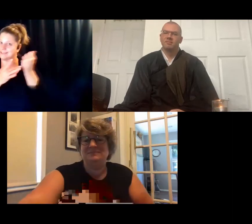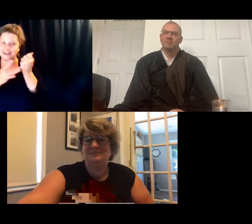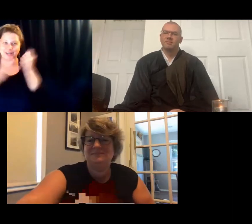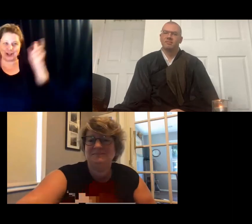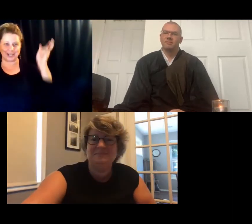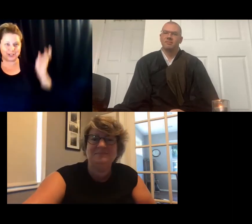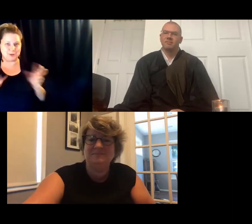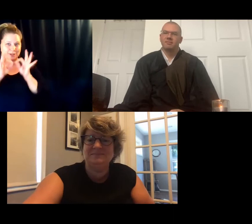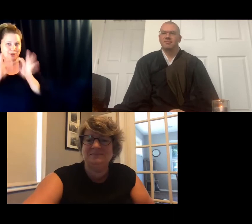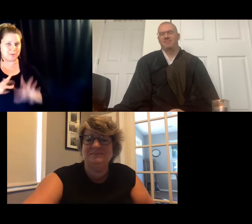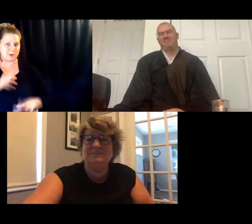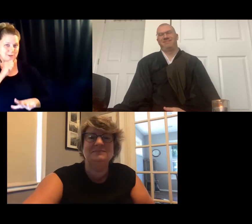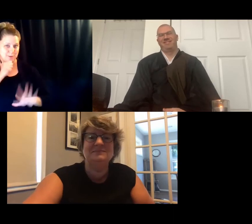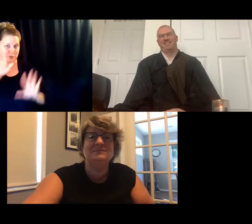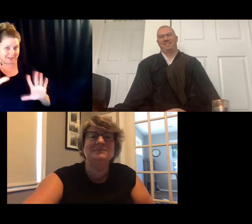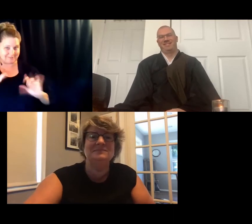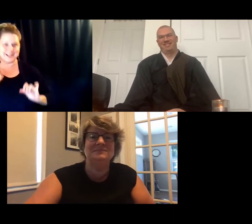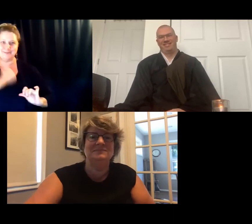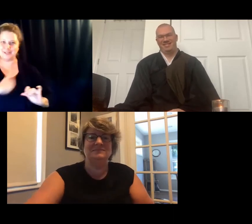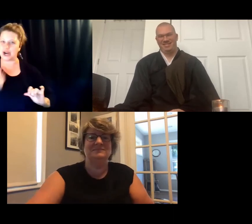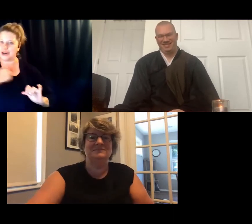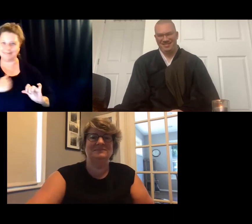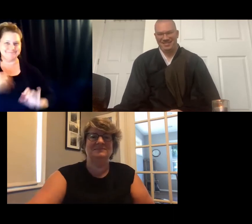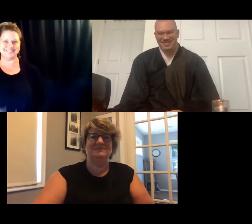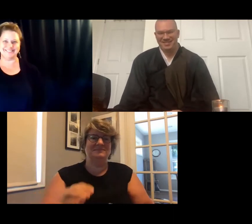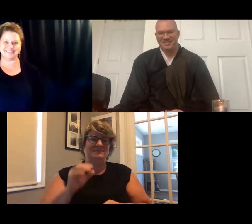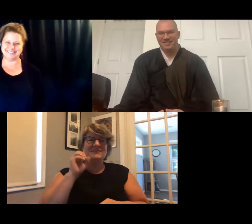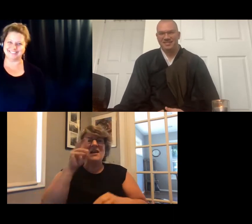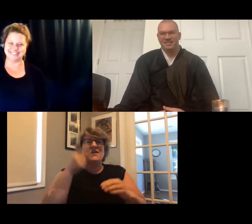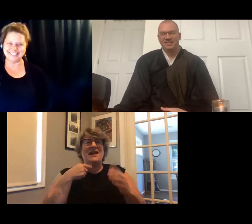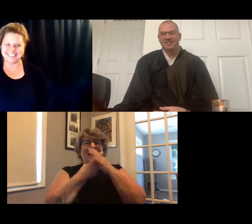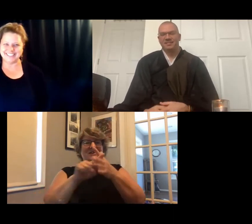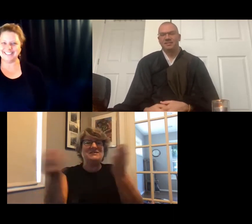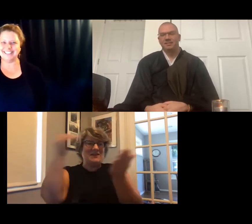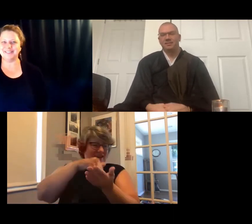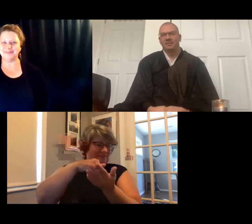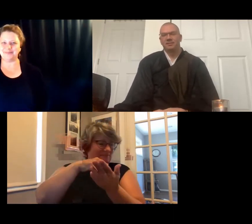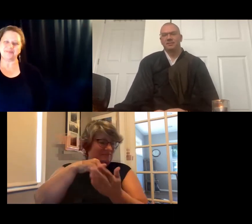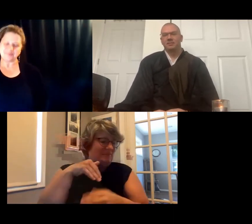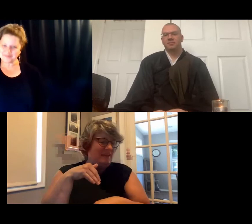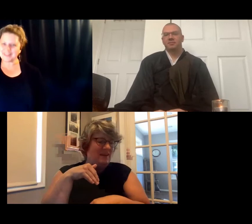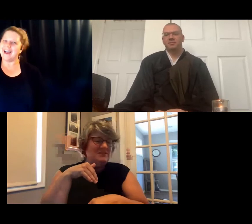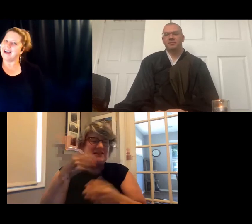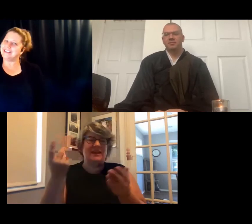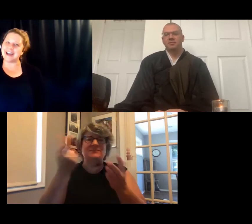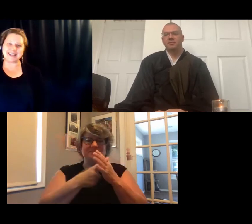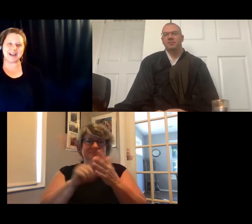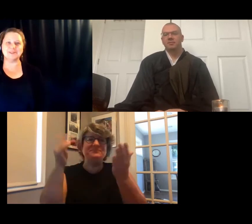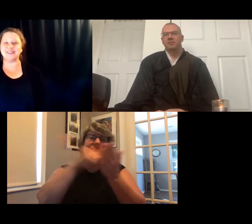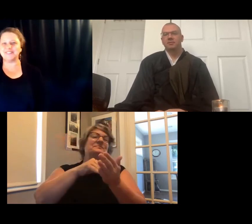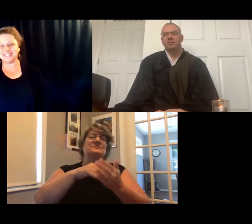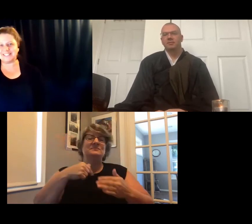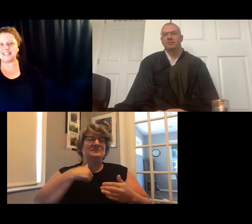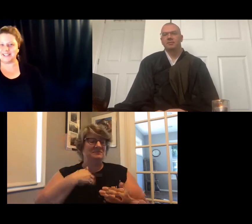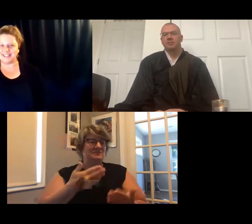much. Technical issues. Interpreter muted. Sorry. Thank you. Dr. Knopf, could you start from the beginning again? Yes, I